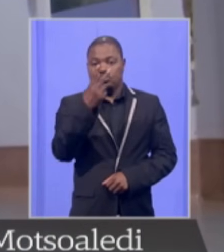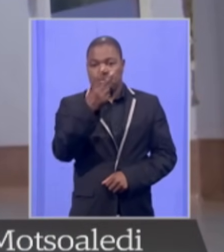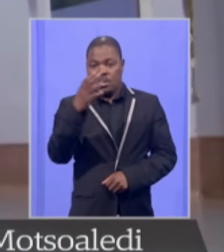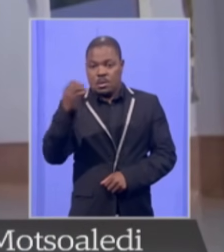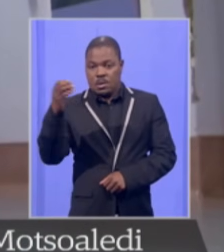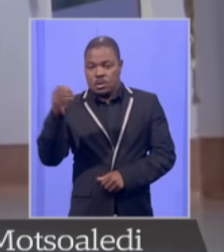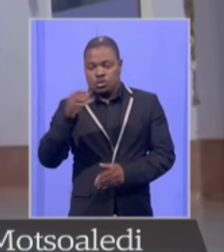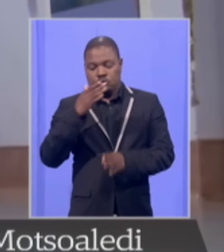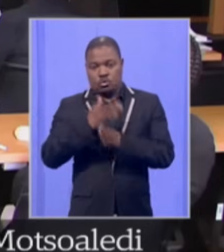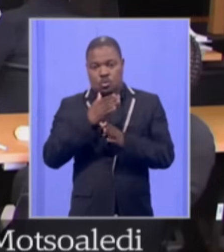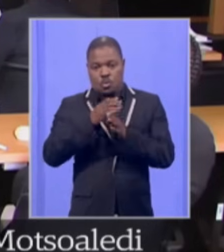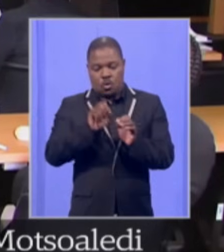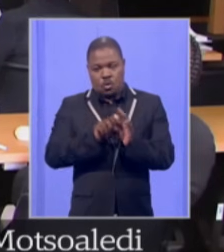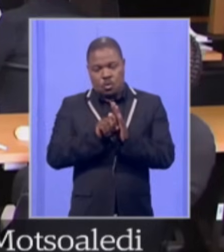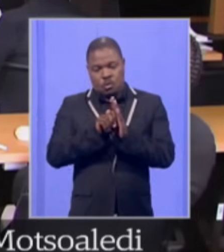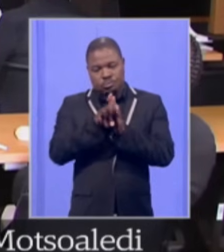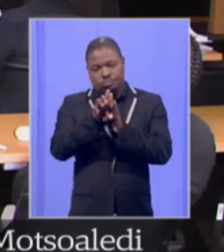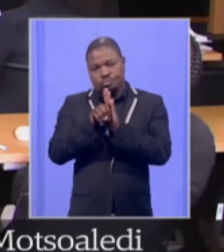1,200 jobs.